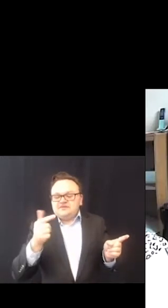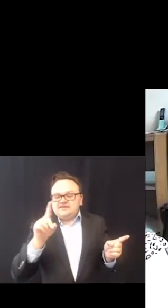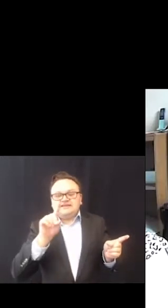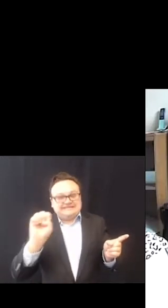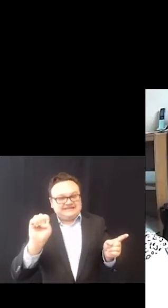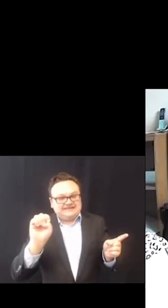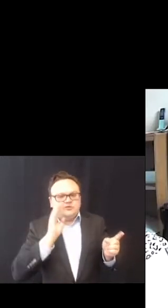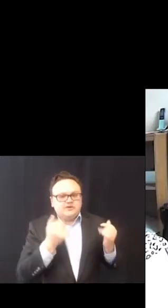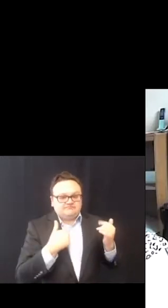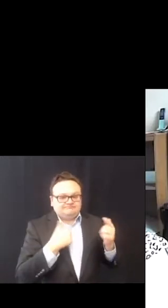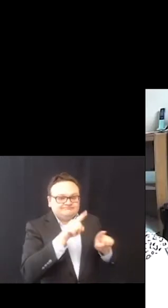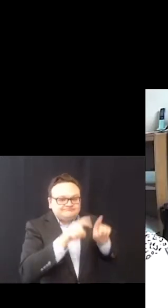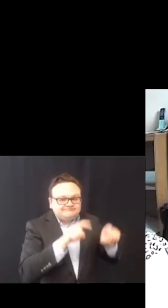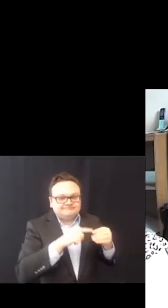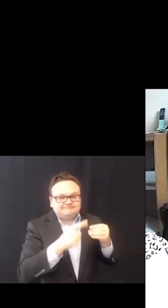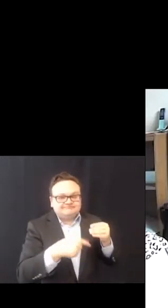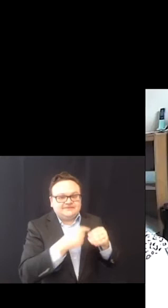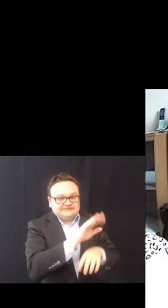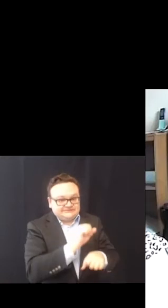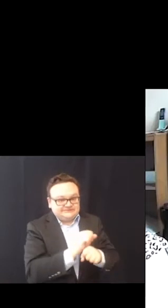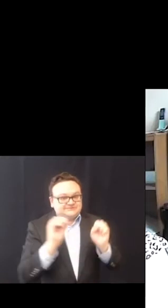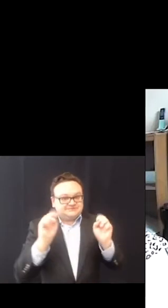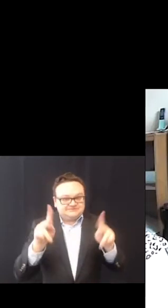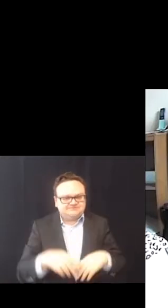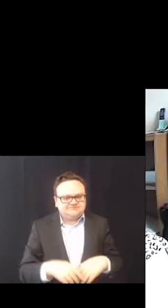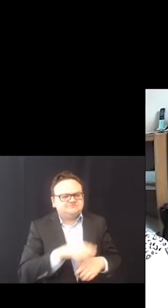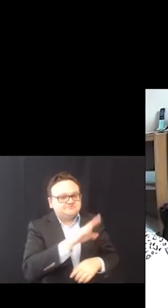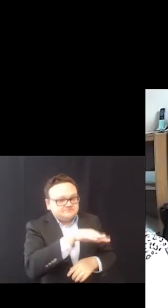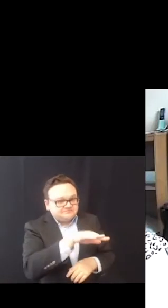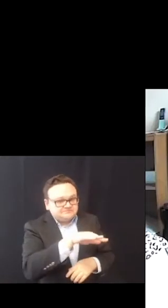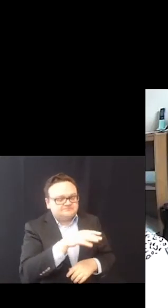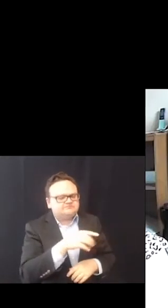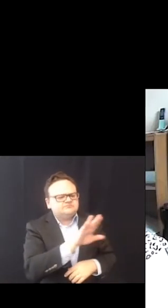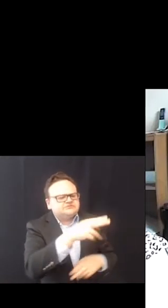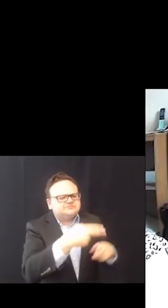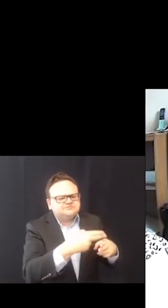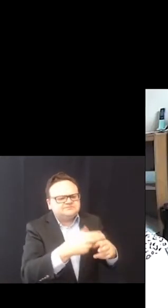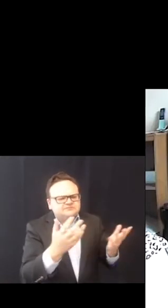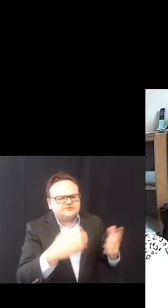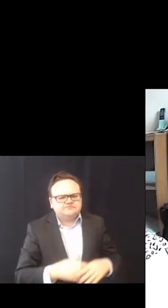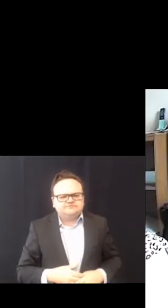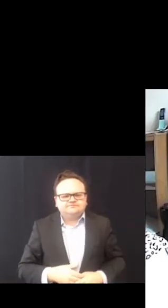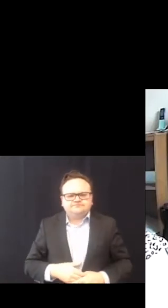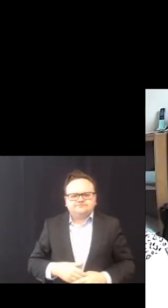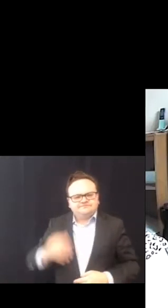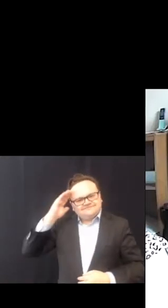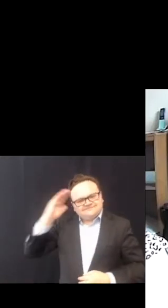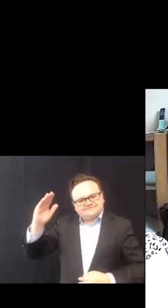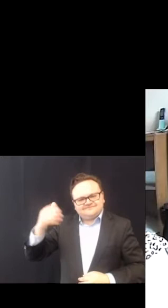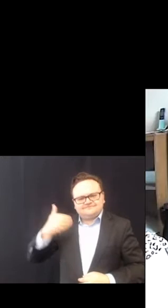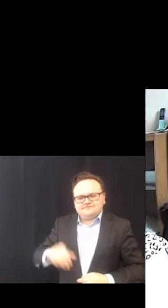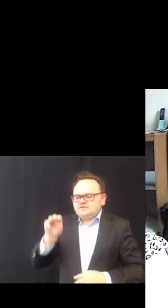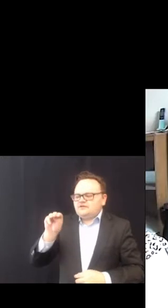more about his job. So go ahead and tell us your full name. Hello, I'm Ming-Di Howe, and